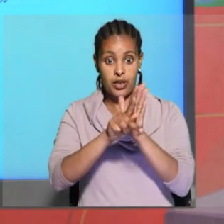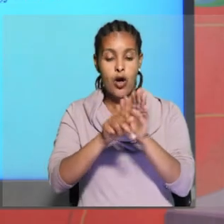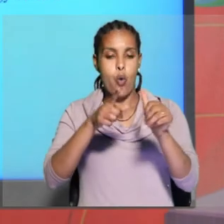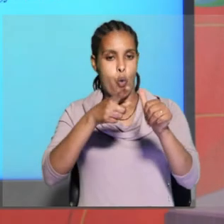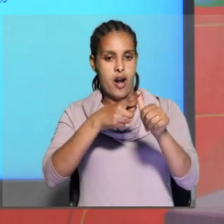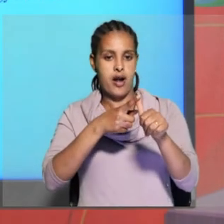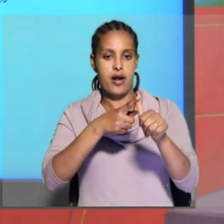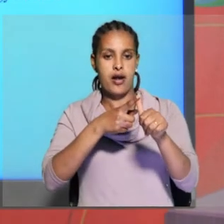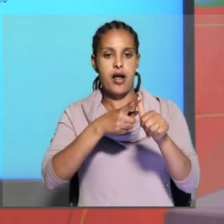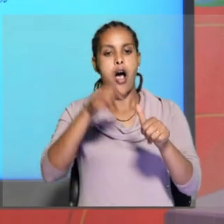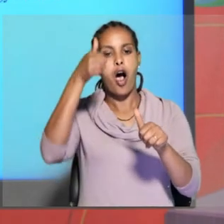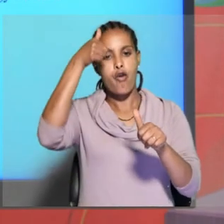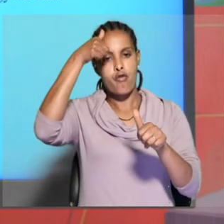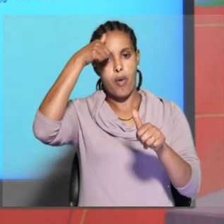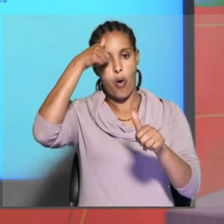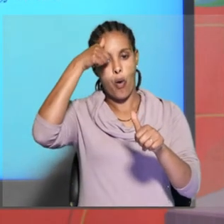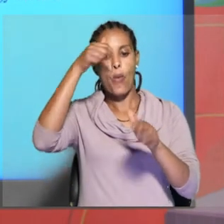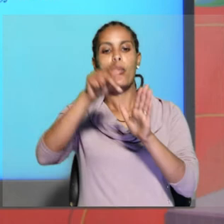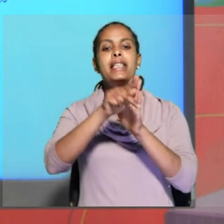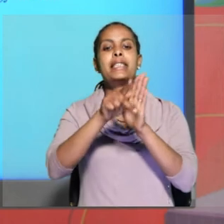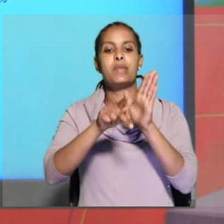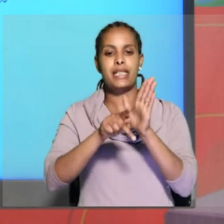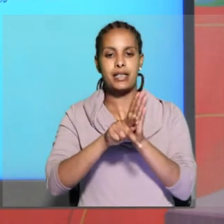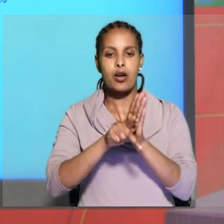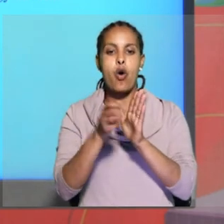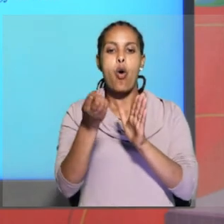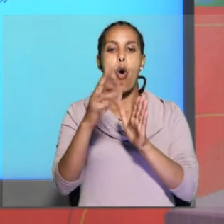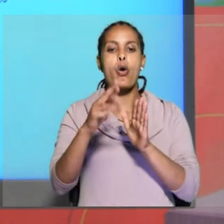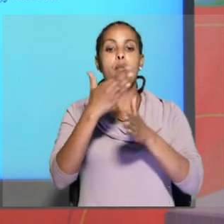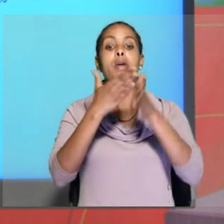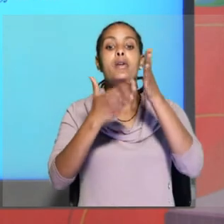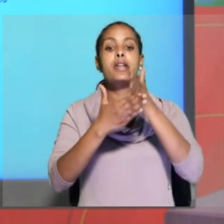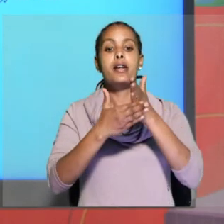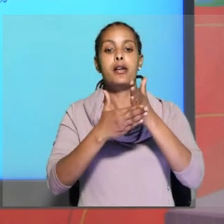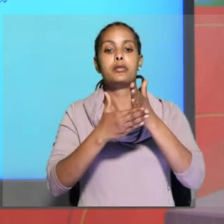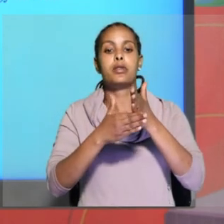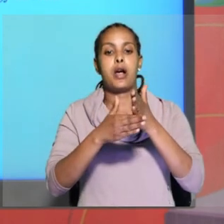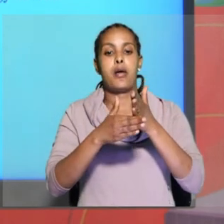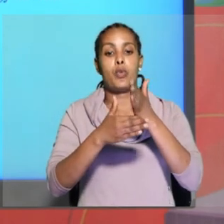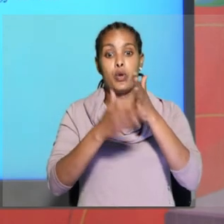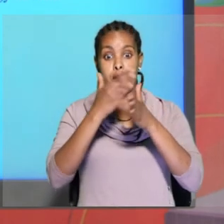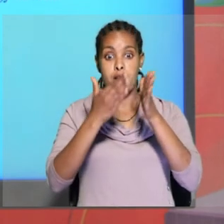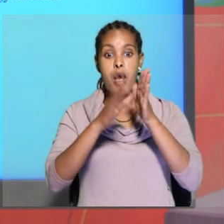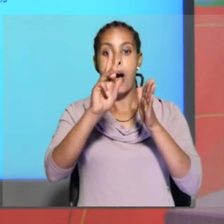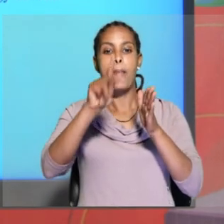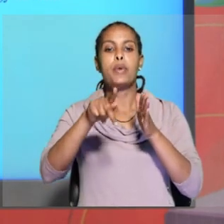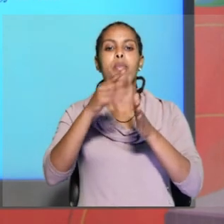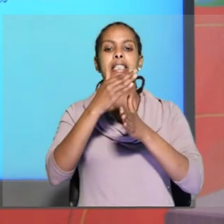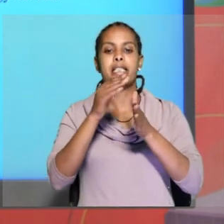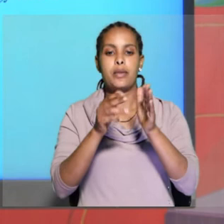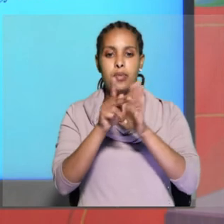One, Aufbau principle or building up principle.